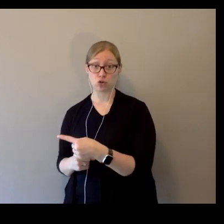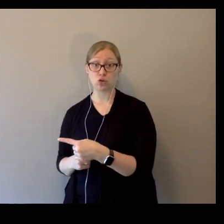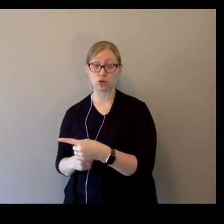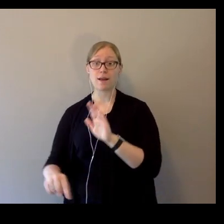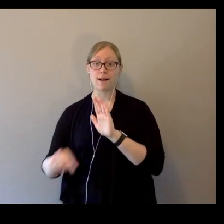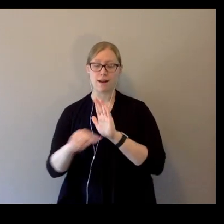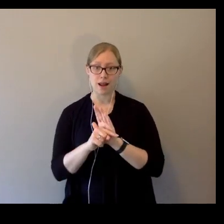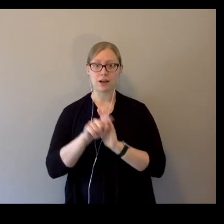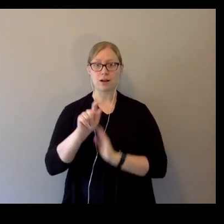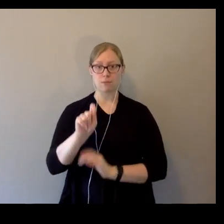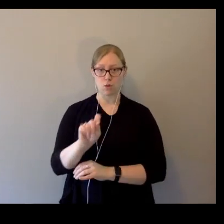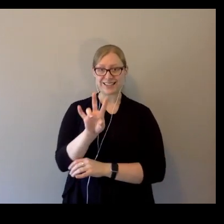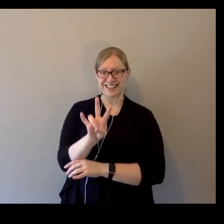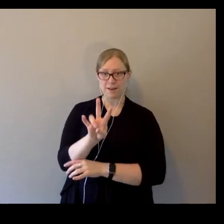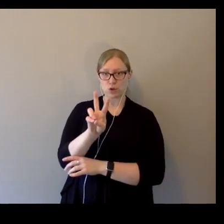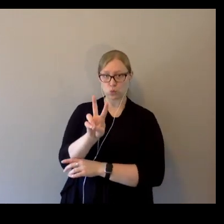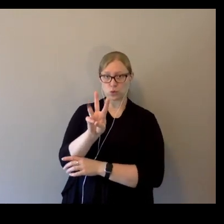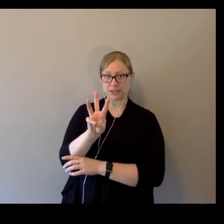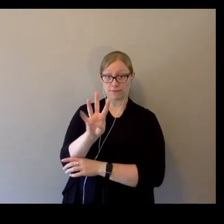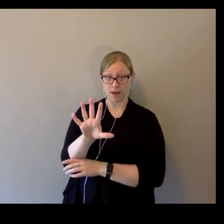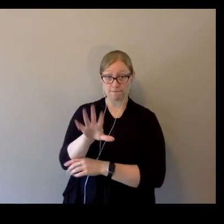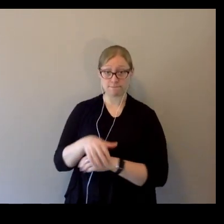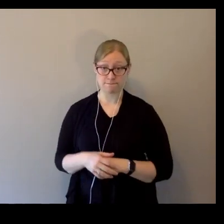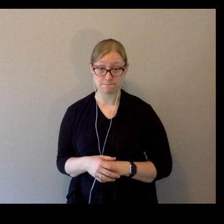negative 0.7265.